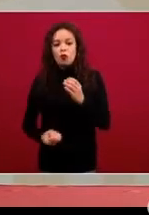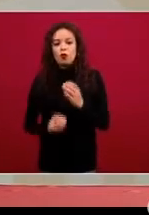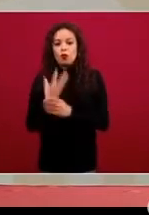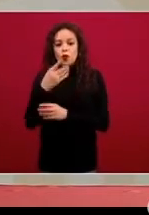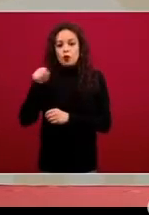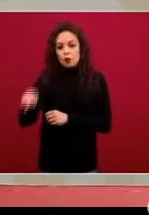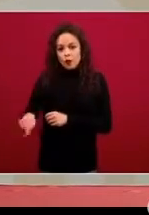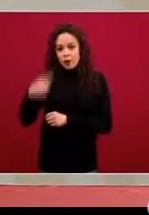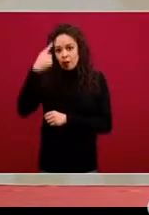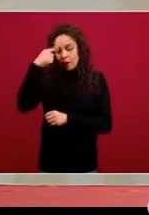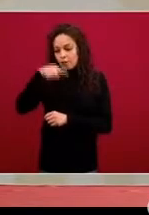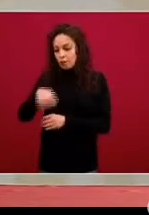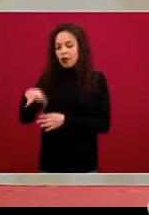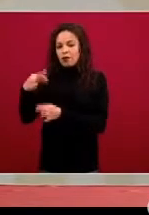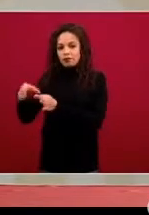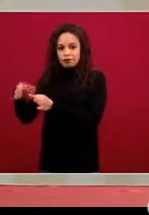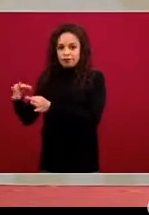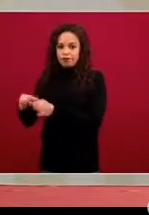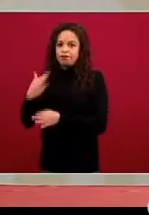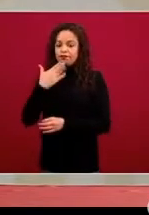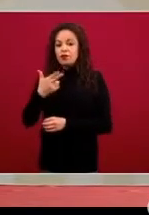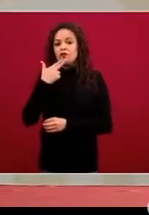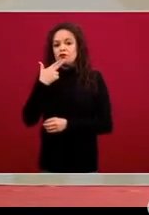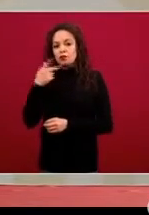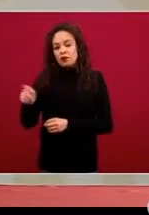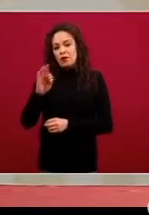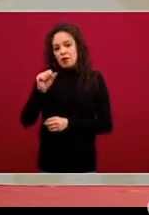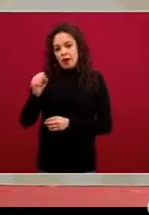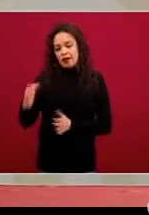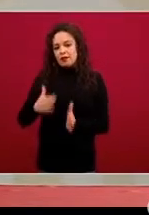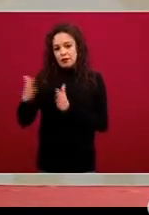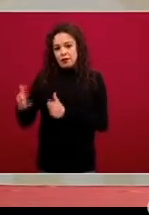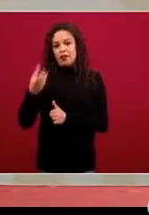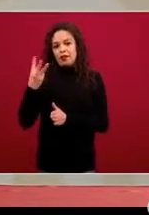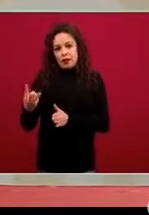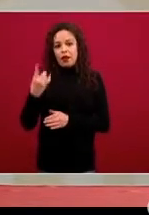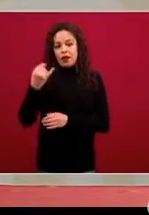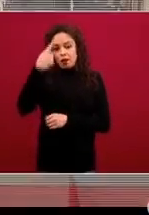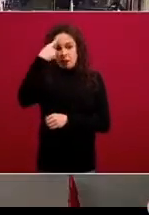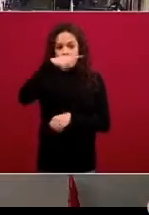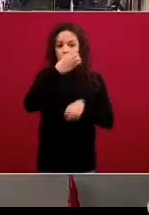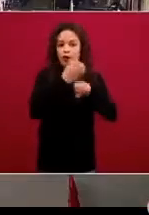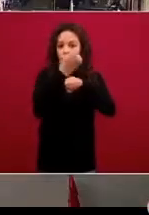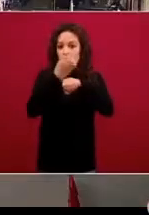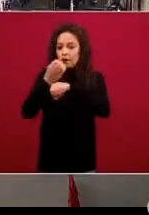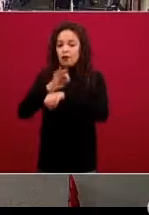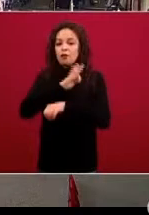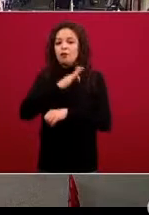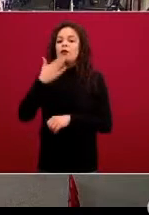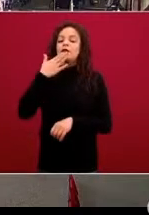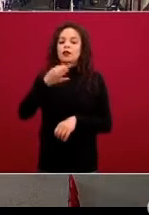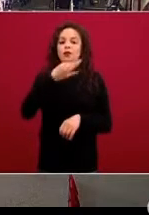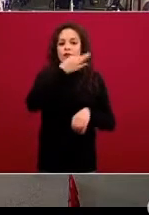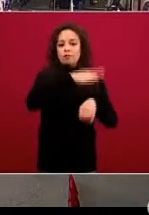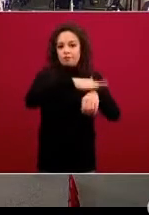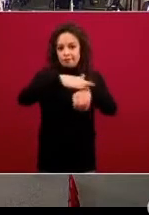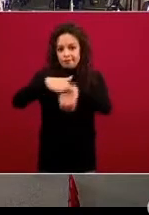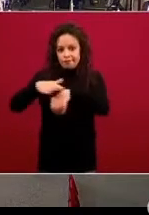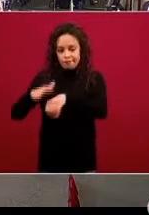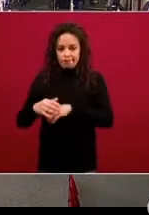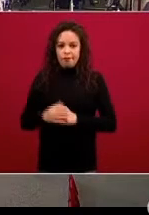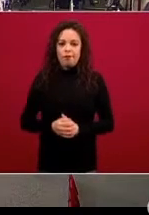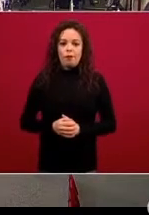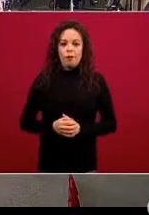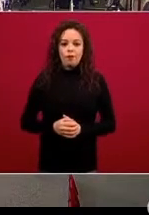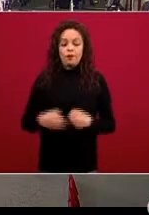so that all of the states are getting notified. Yes, Tabasco, I'm going to ask her Dr. Alomia to do that.